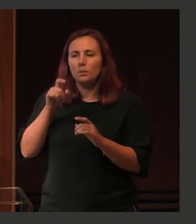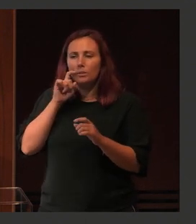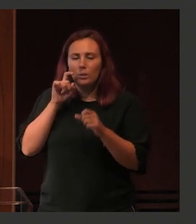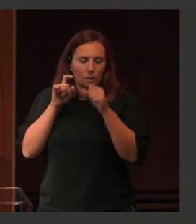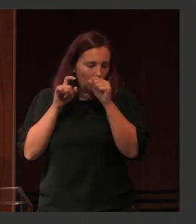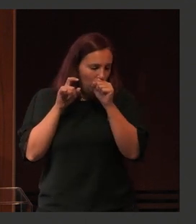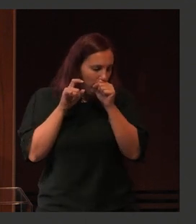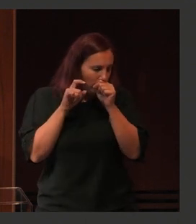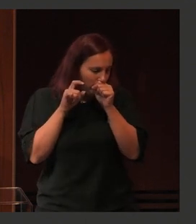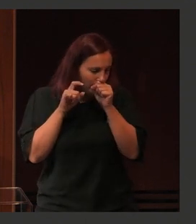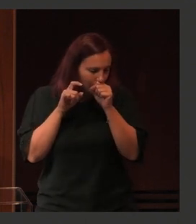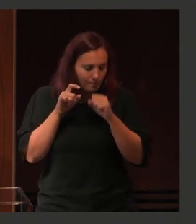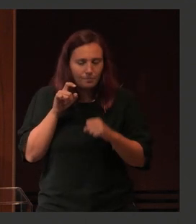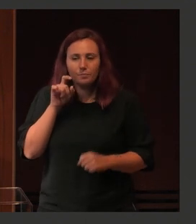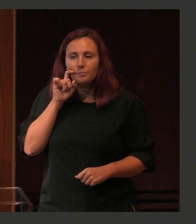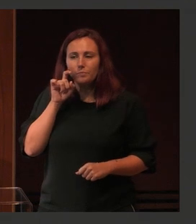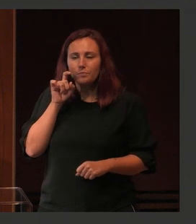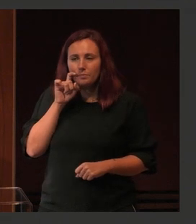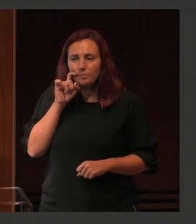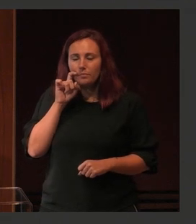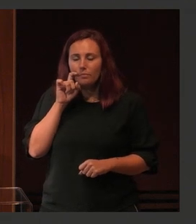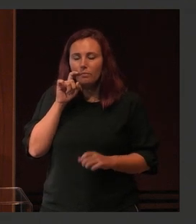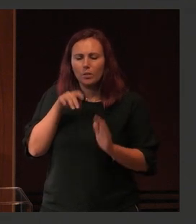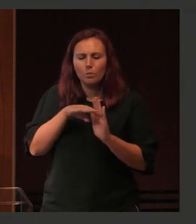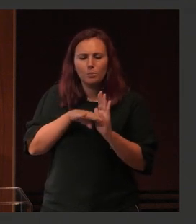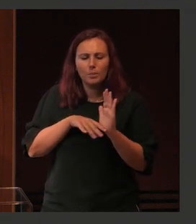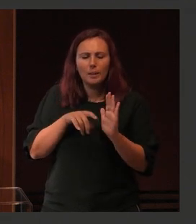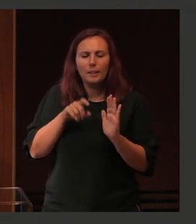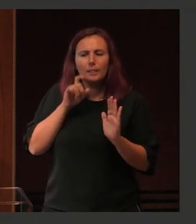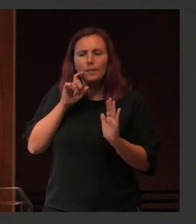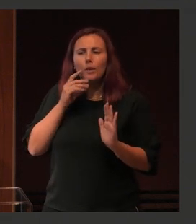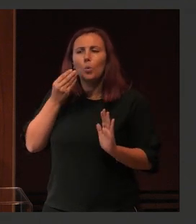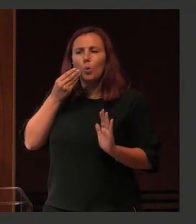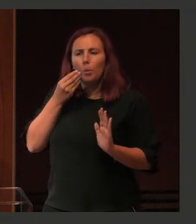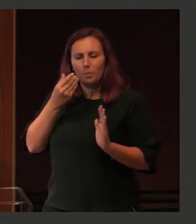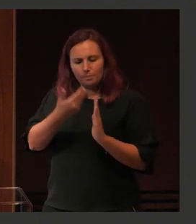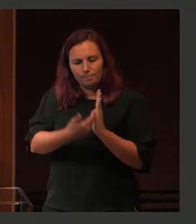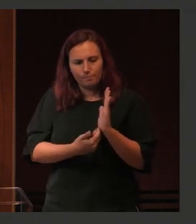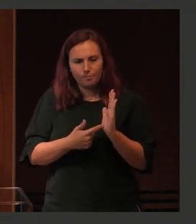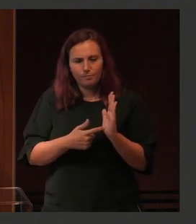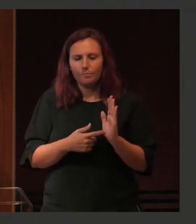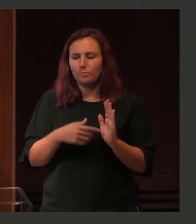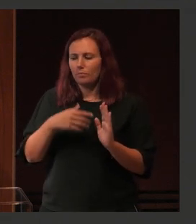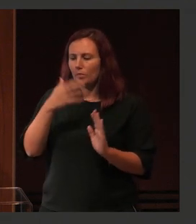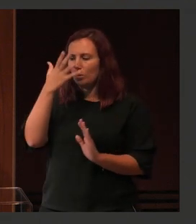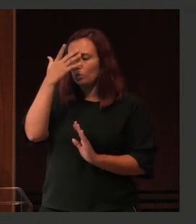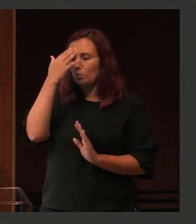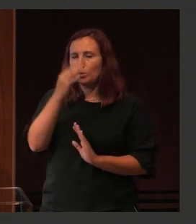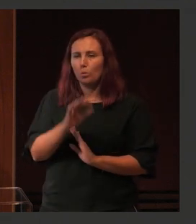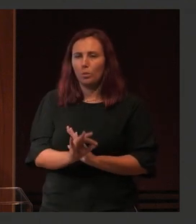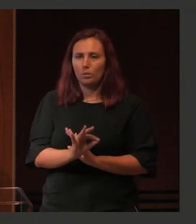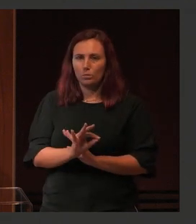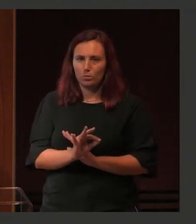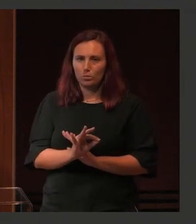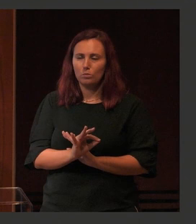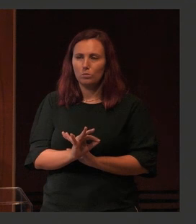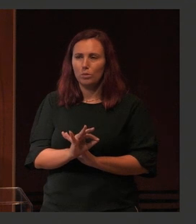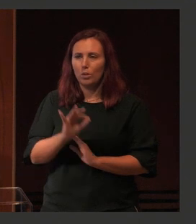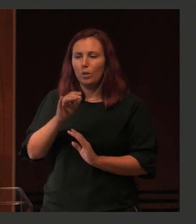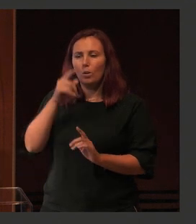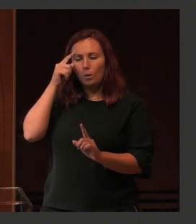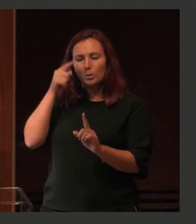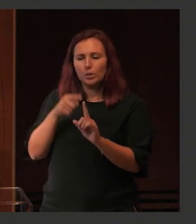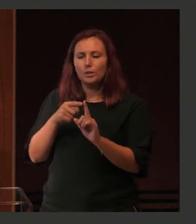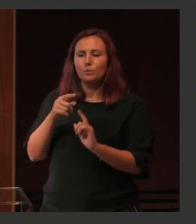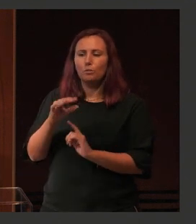the international advocacy program. And you see, goal number four is the goal for education, and it's also,